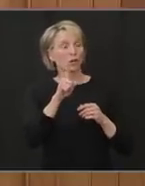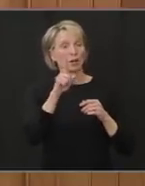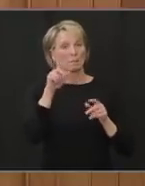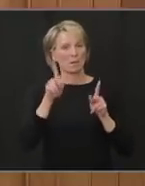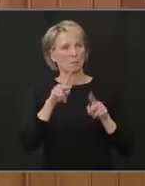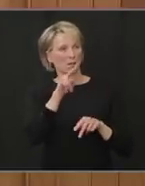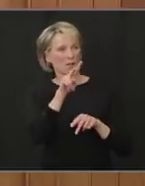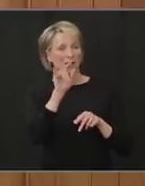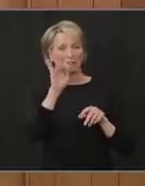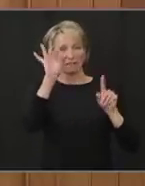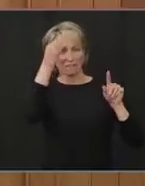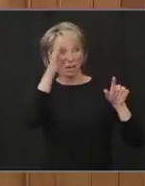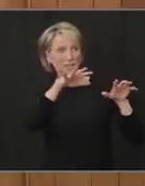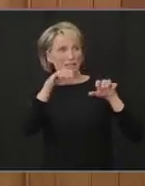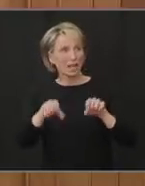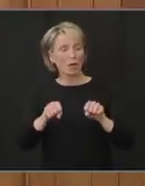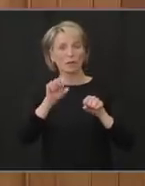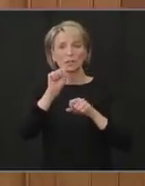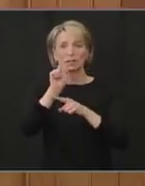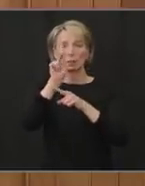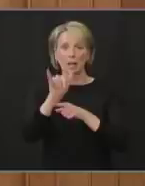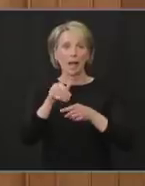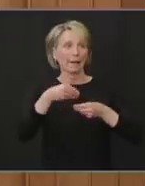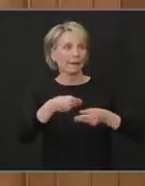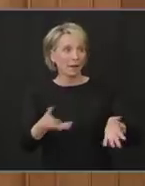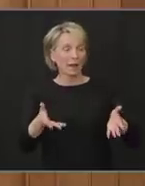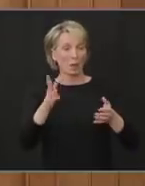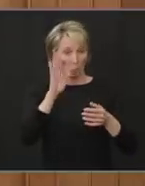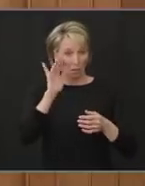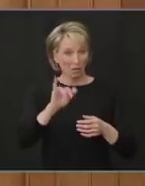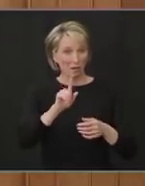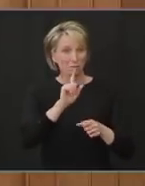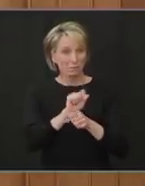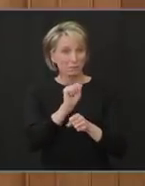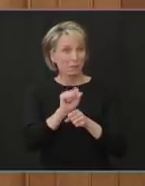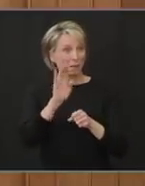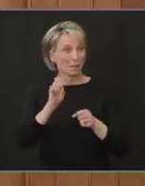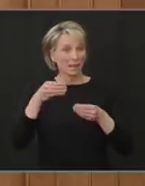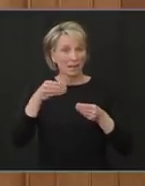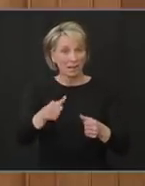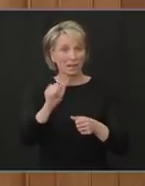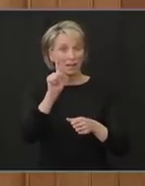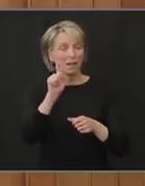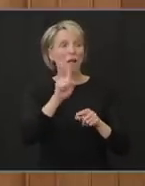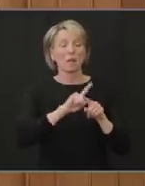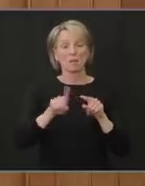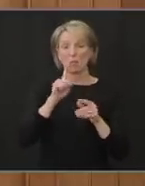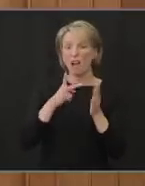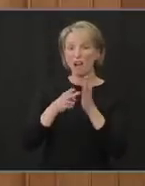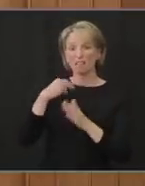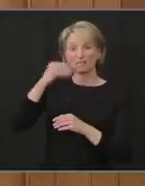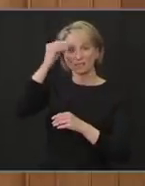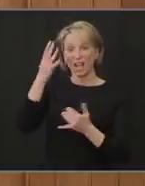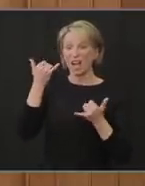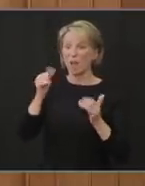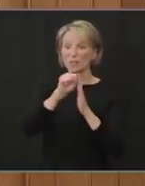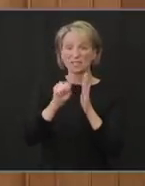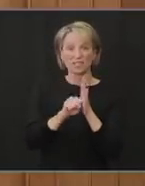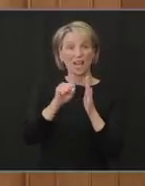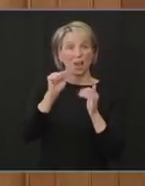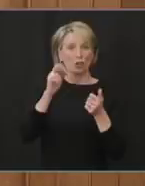supply chain. What is occurring today is an absolute disaster. And you talk to almost